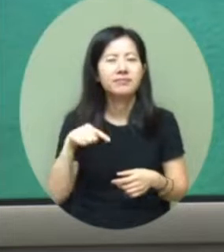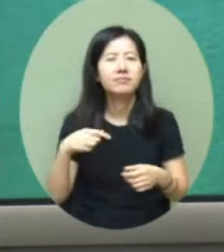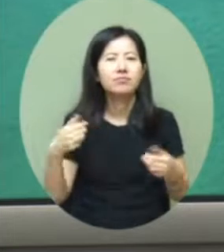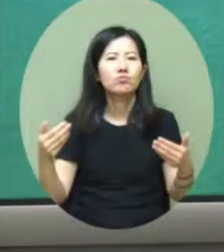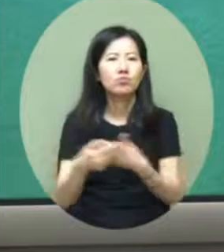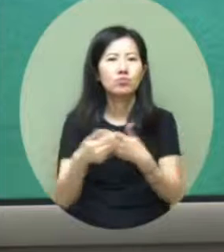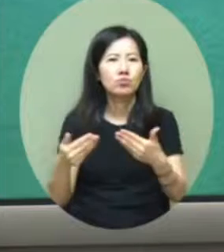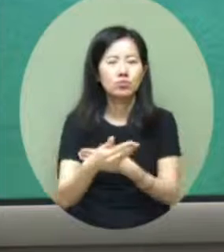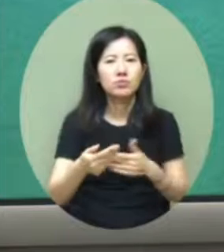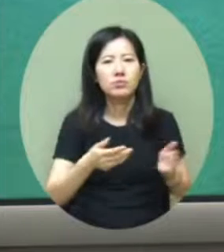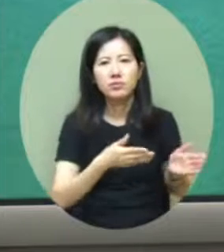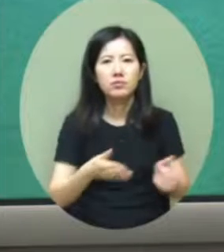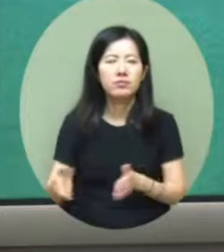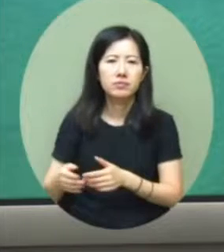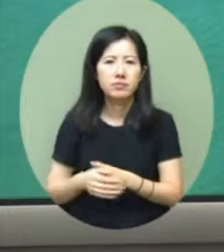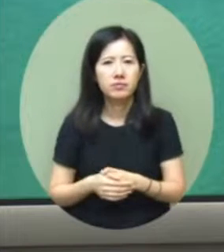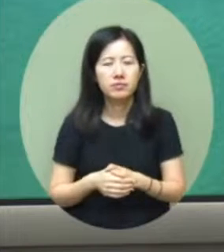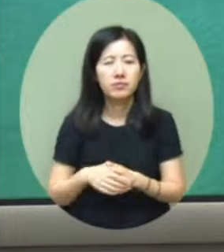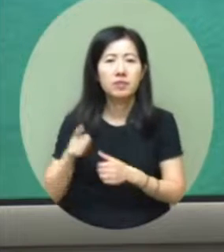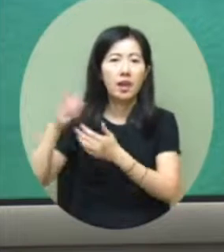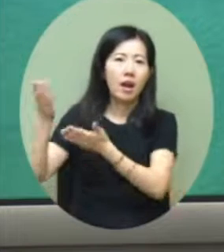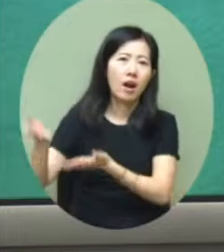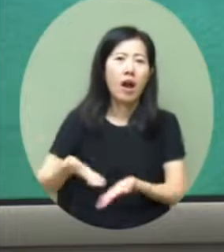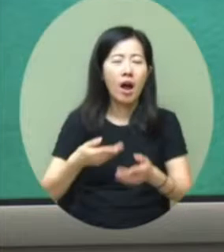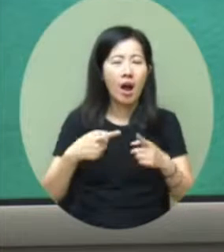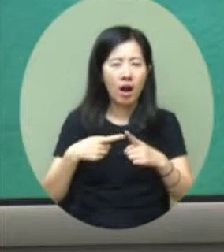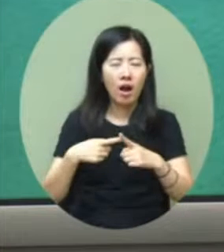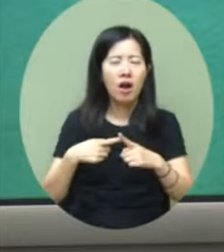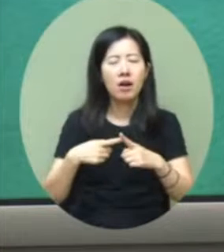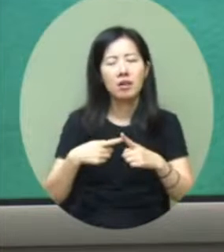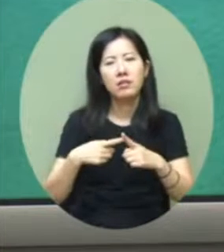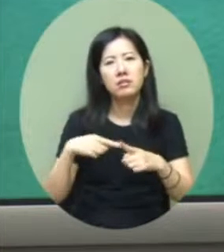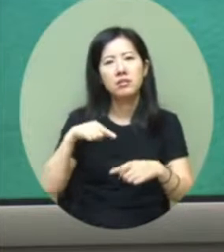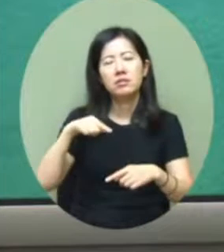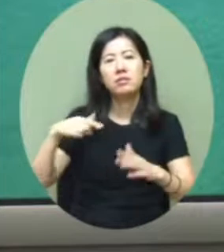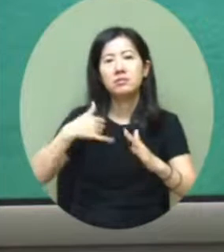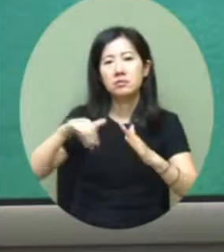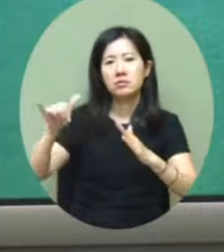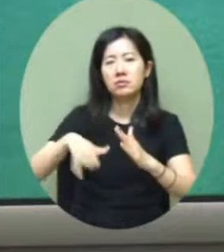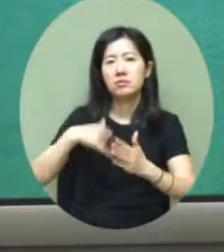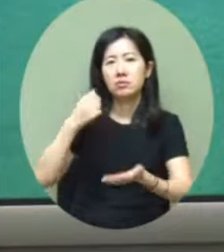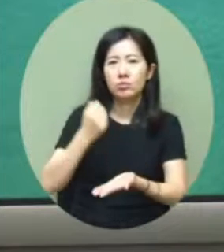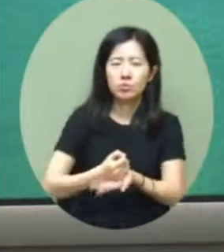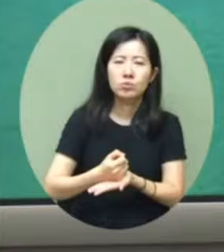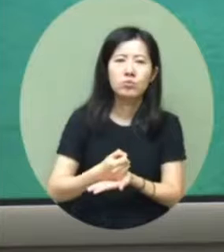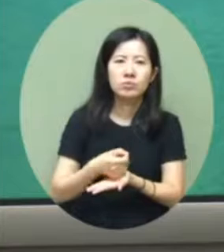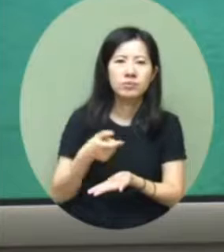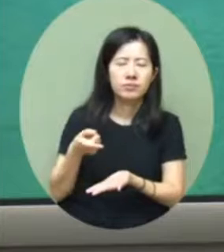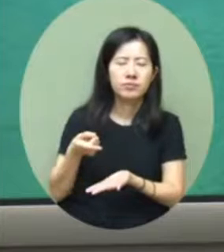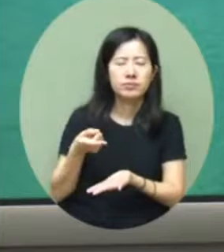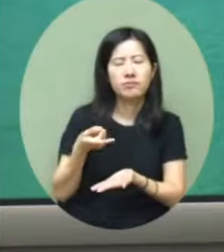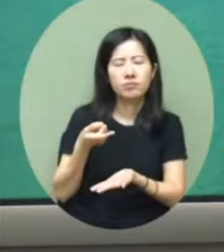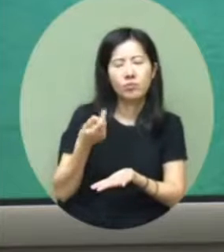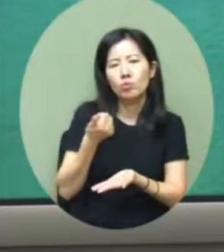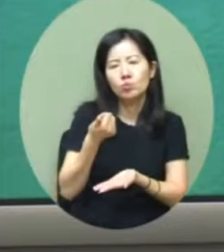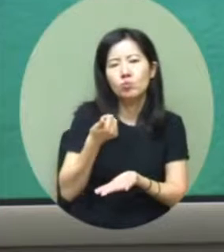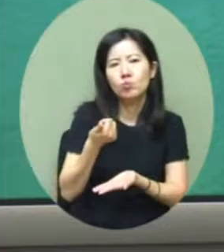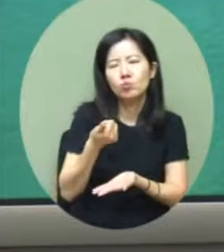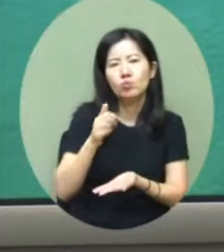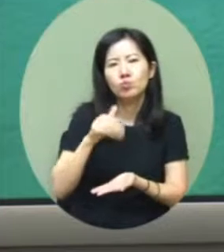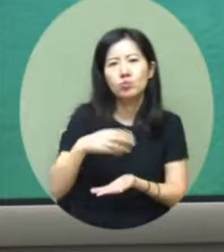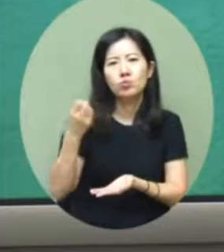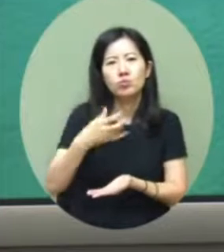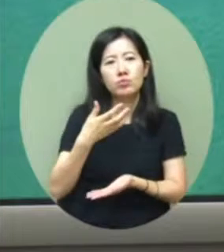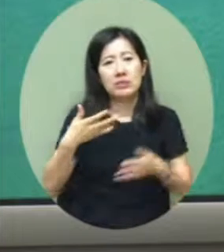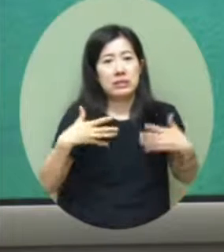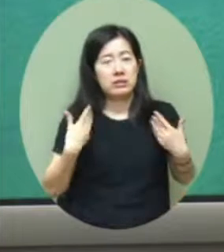in Hong Kong, both crossing the boundary or within the traveling between different